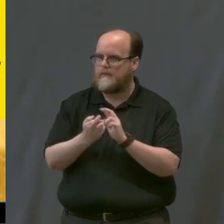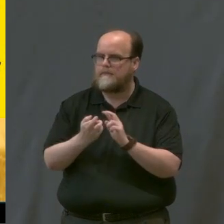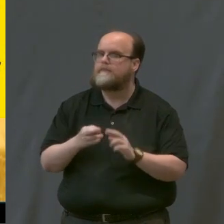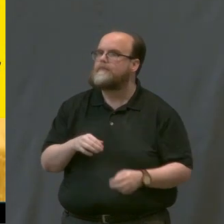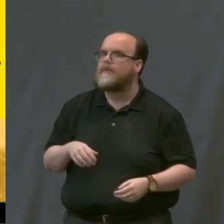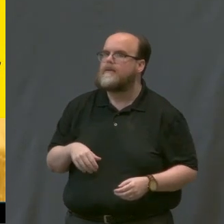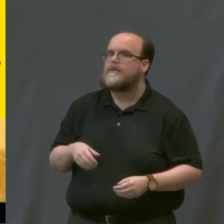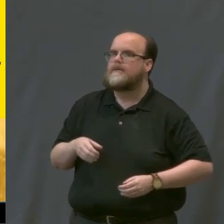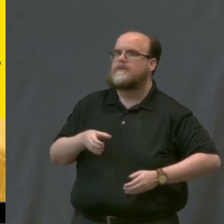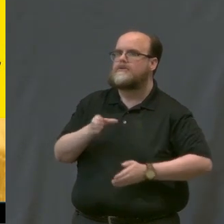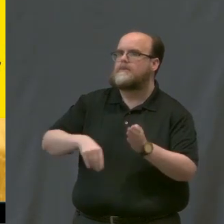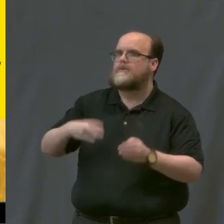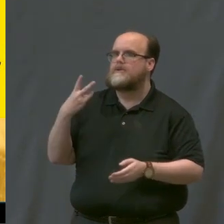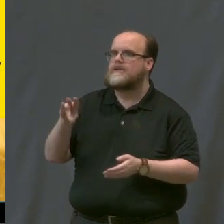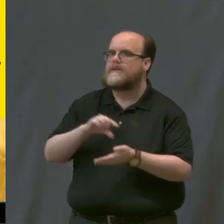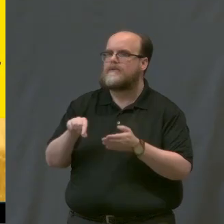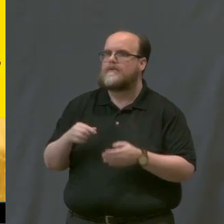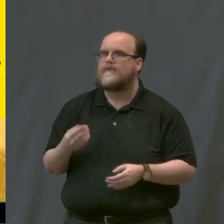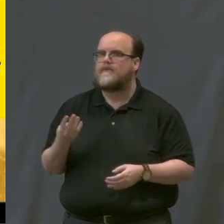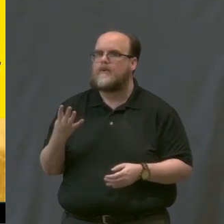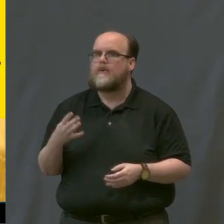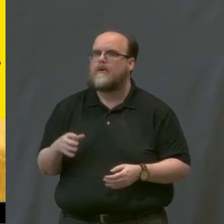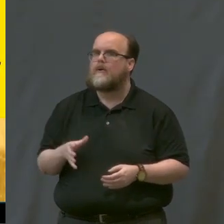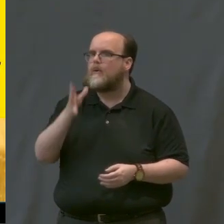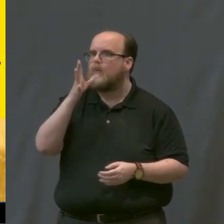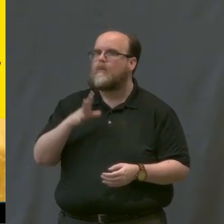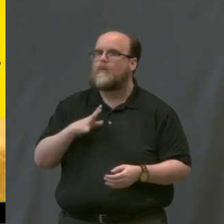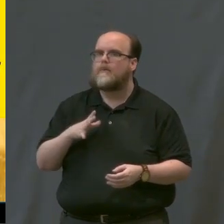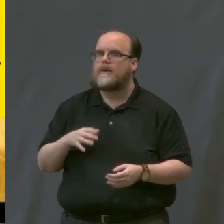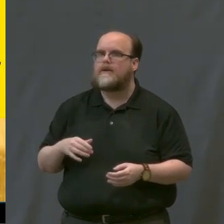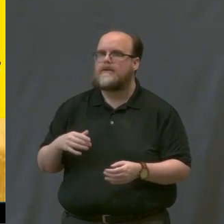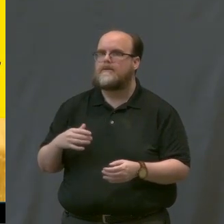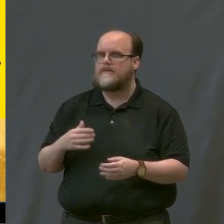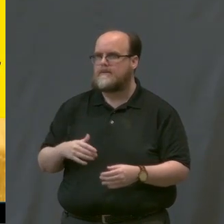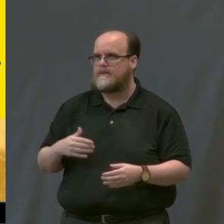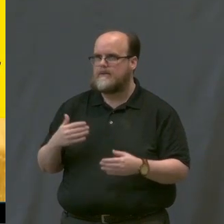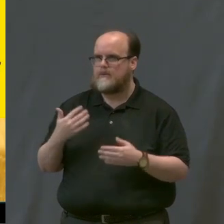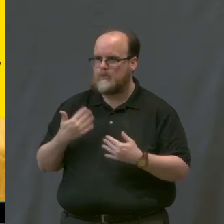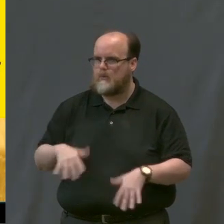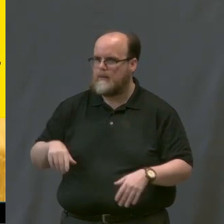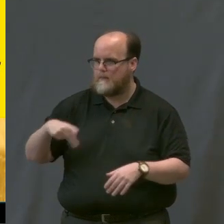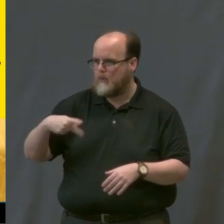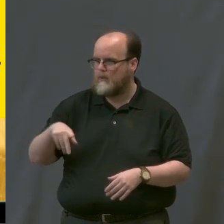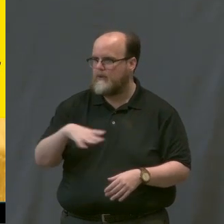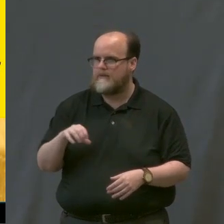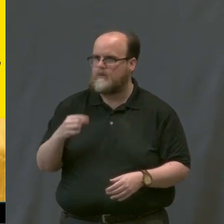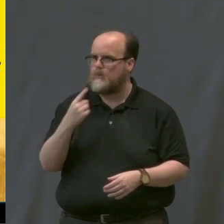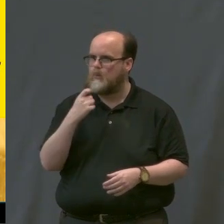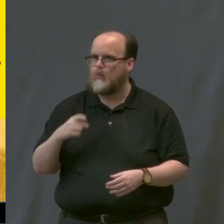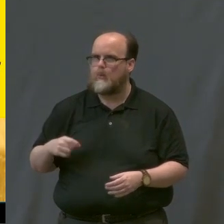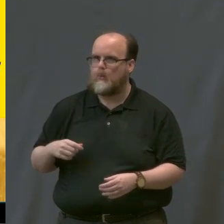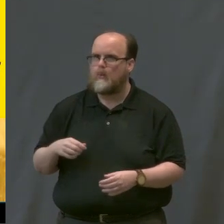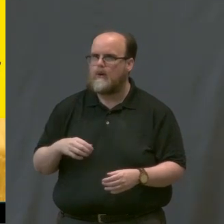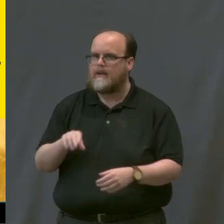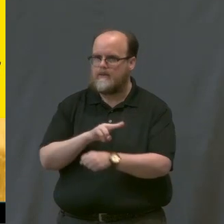Revelation chapter 17, verse 4. It says, And the woman was arrayed in purple and scarlet color, and decked with gold and